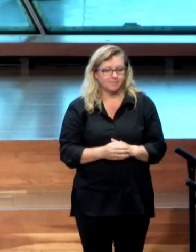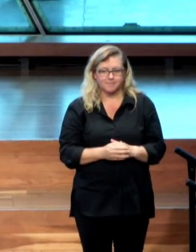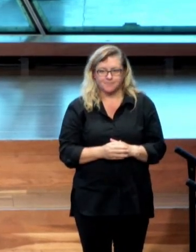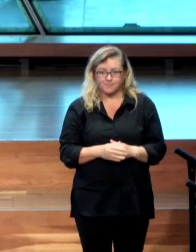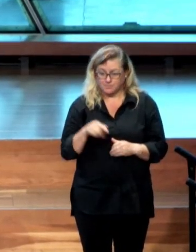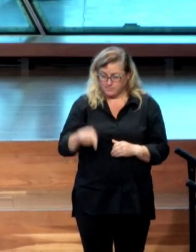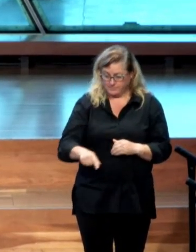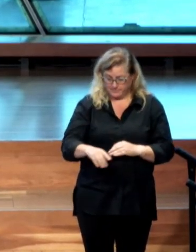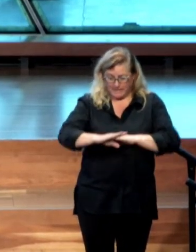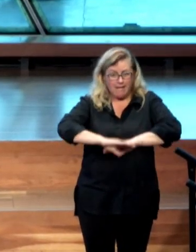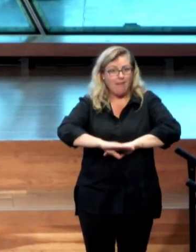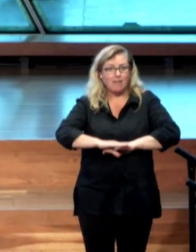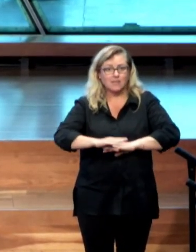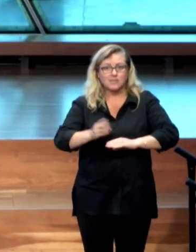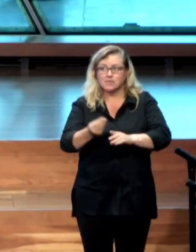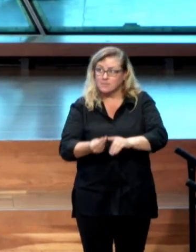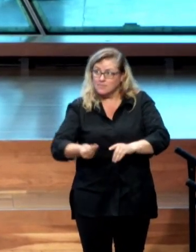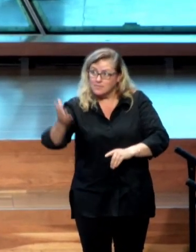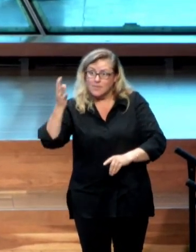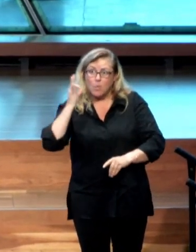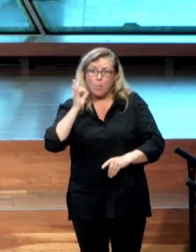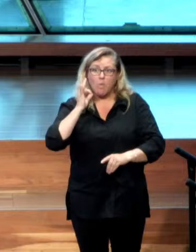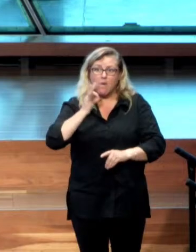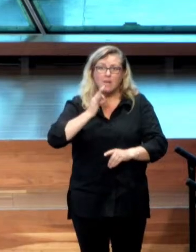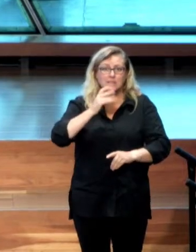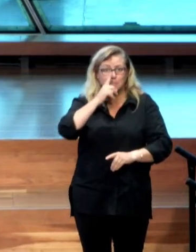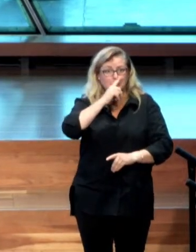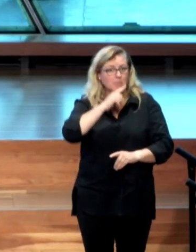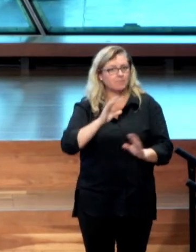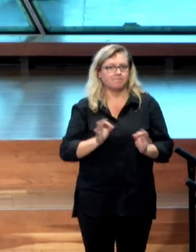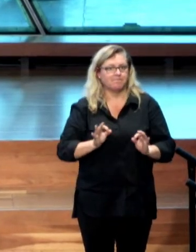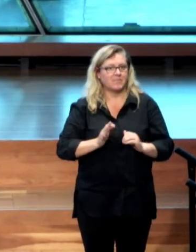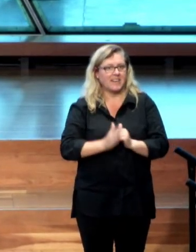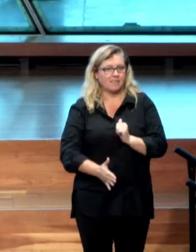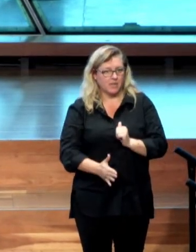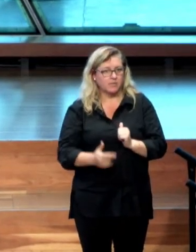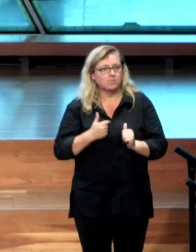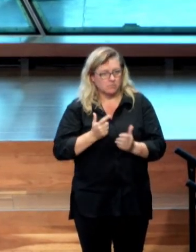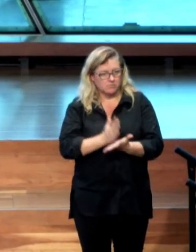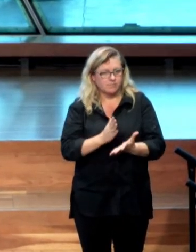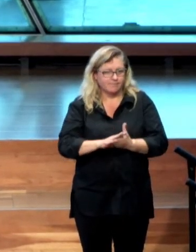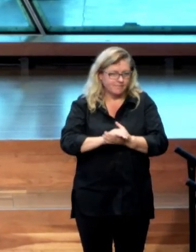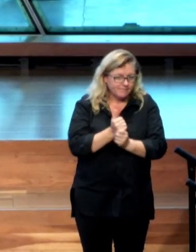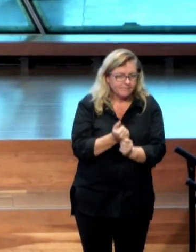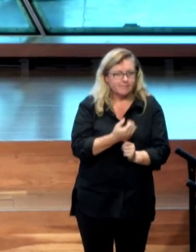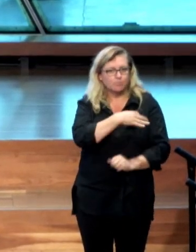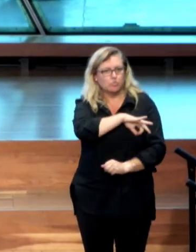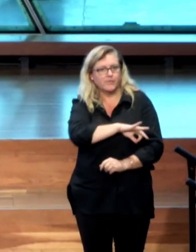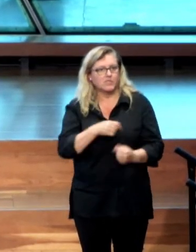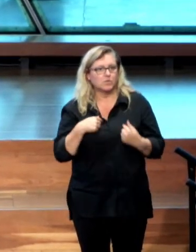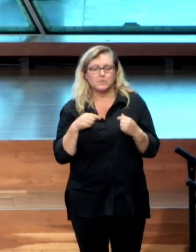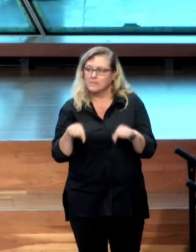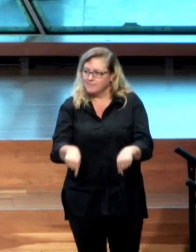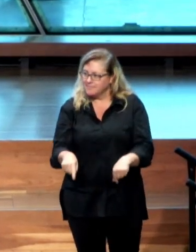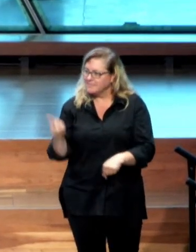land was never ceded, and we are grateful and privileged to be here today. Sister